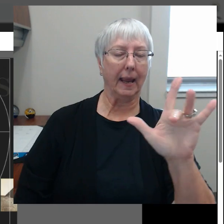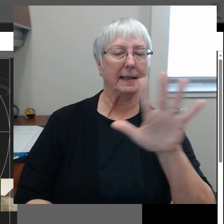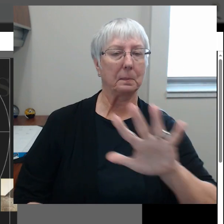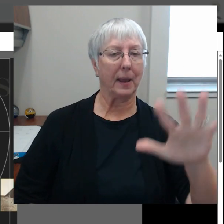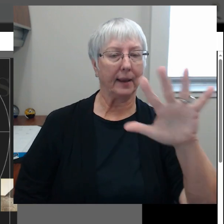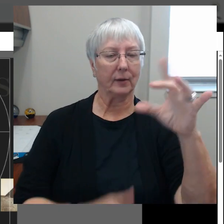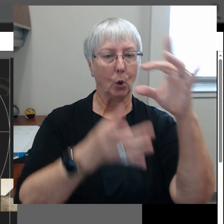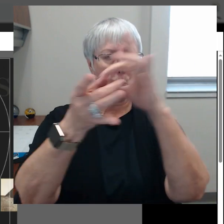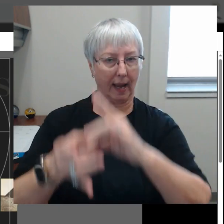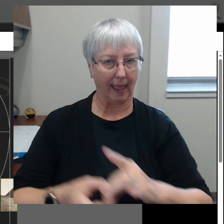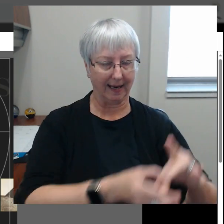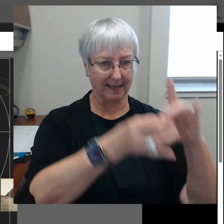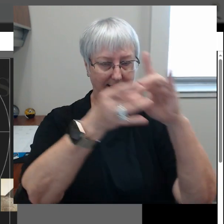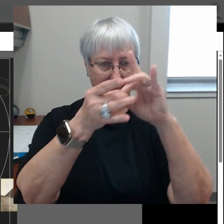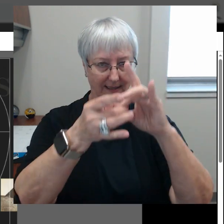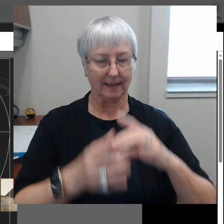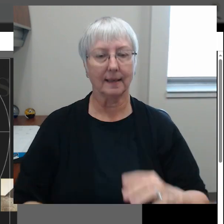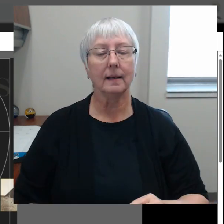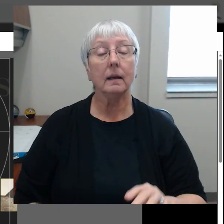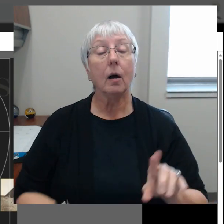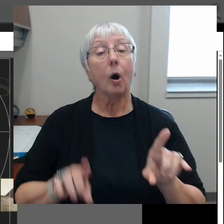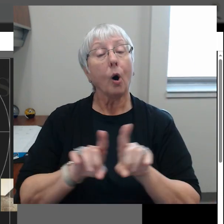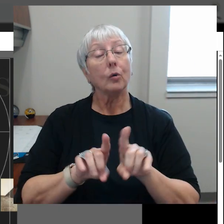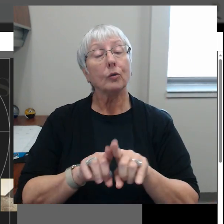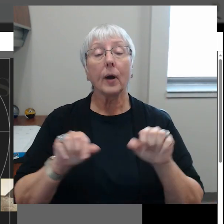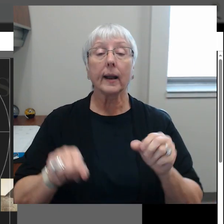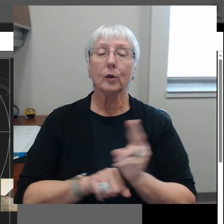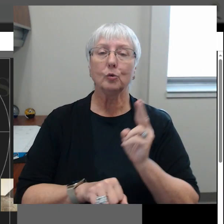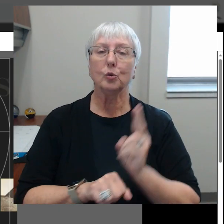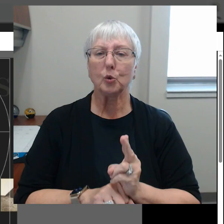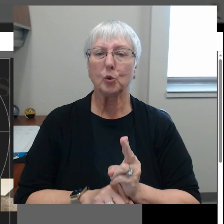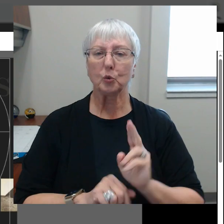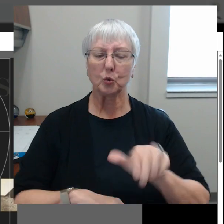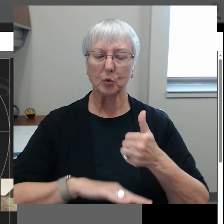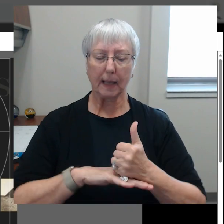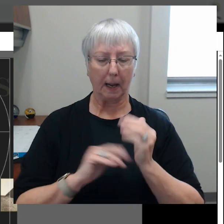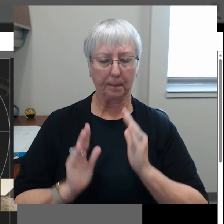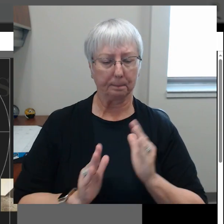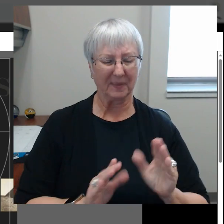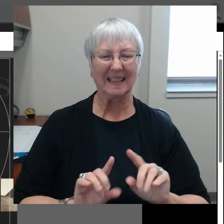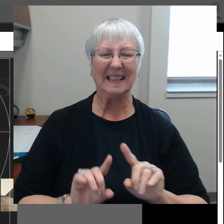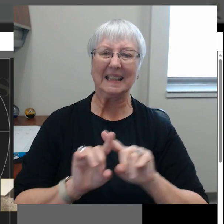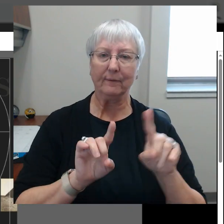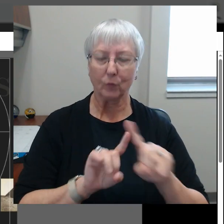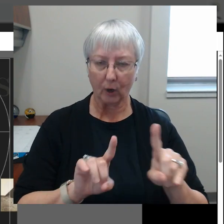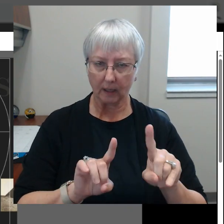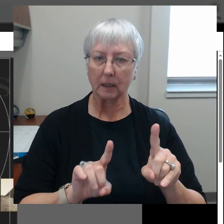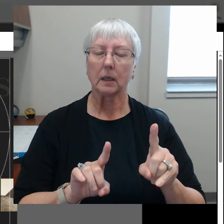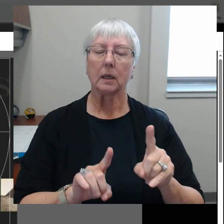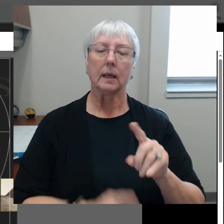as a device to organize disparate elements. On this book cover, I wanted the title to be large,